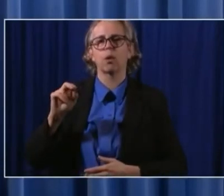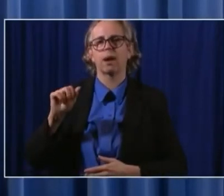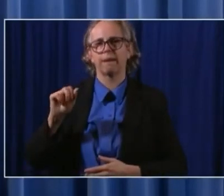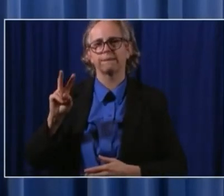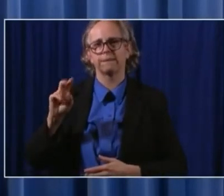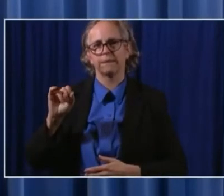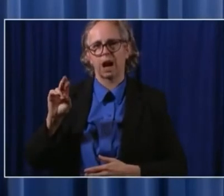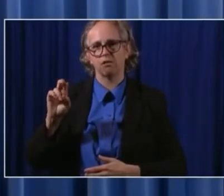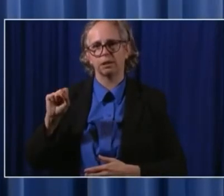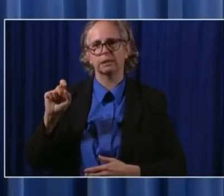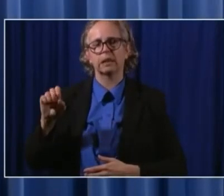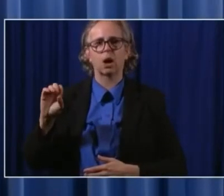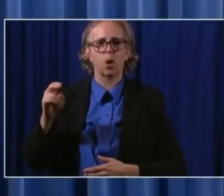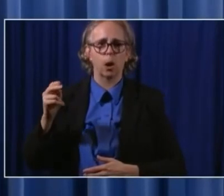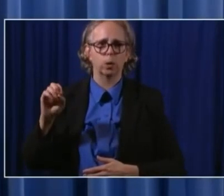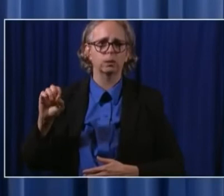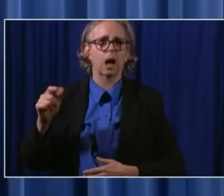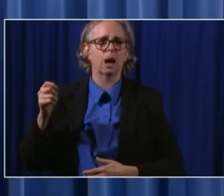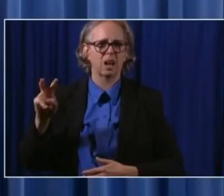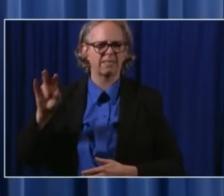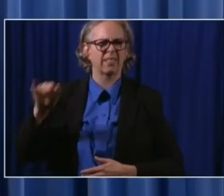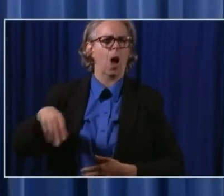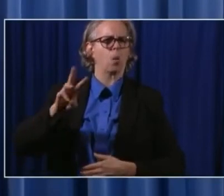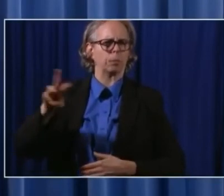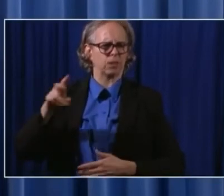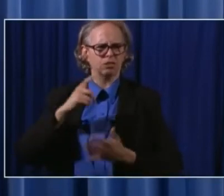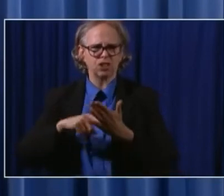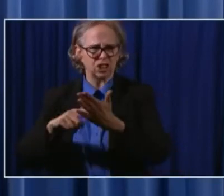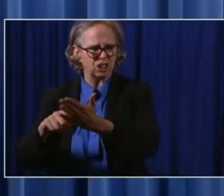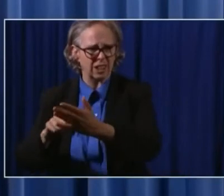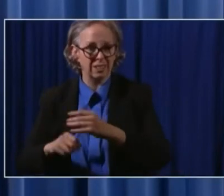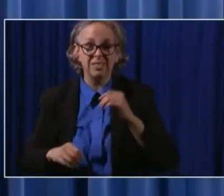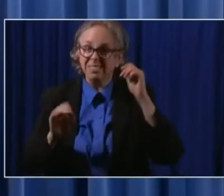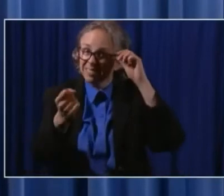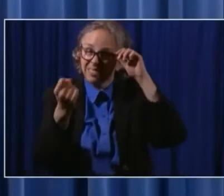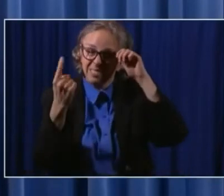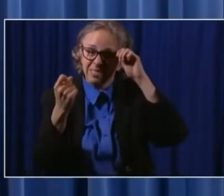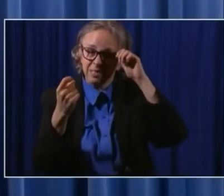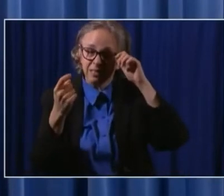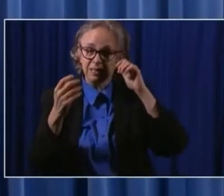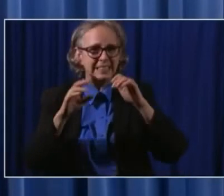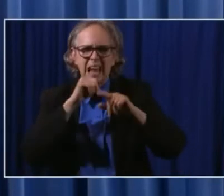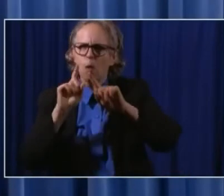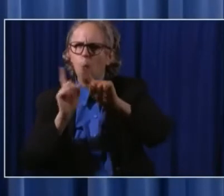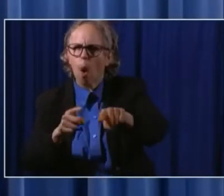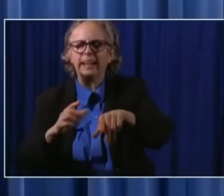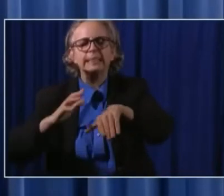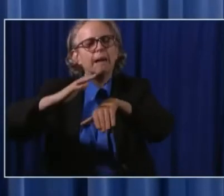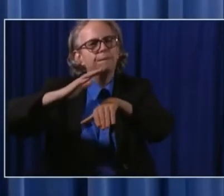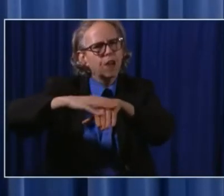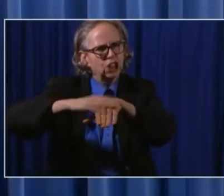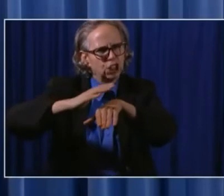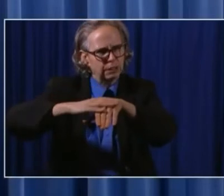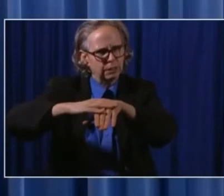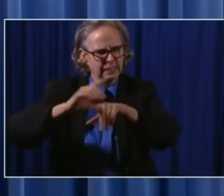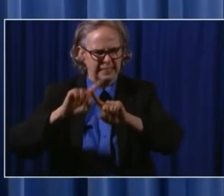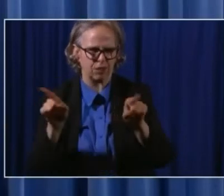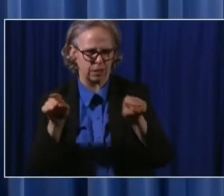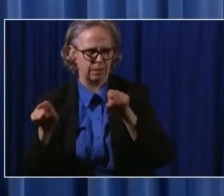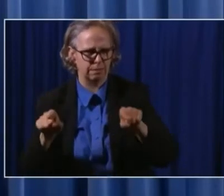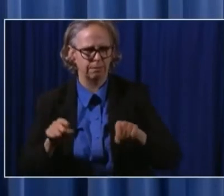specific information. Again, it's an advisory, it's not an order, but we want to notify people, and we would ask them to